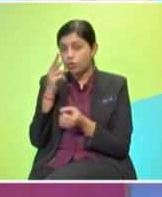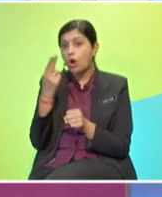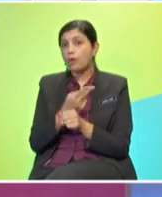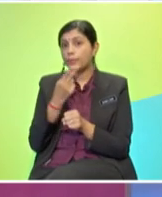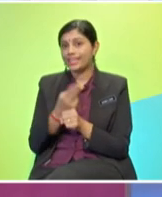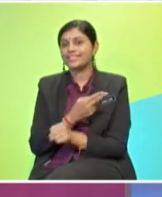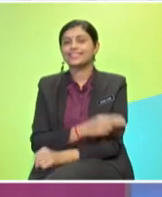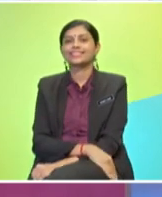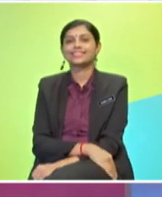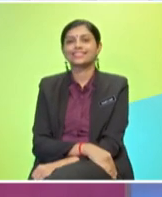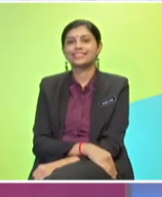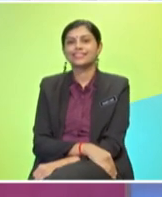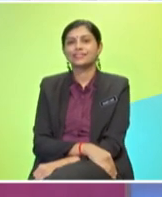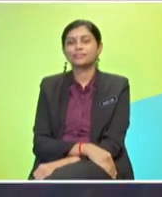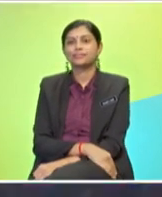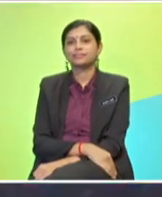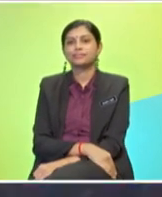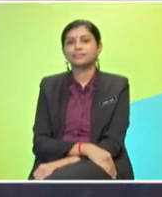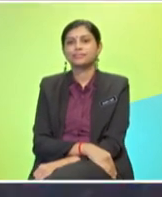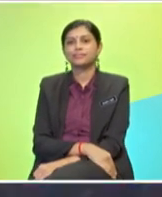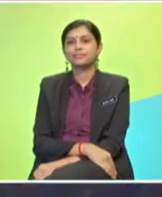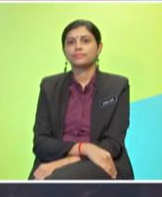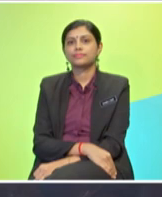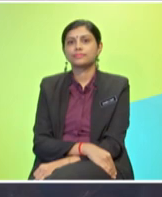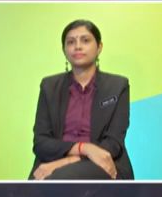ready. Let's go. Okay, so let's watch the first video.